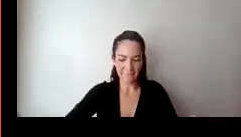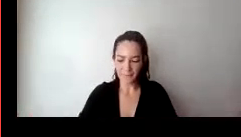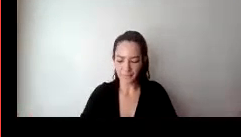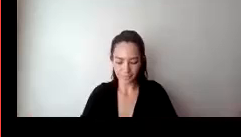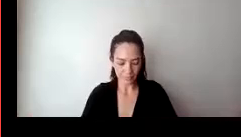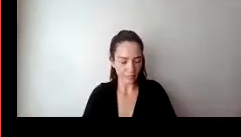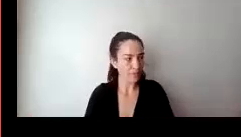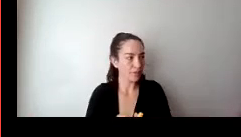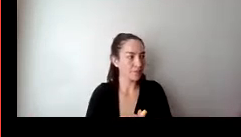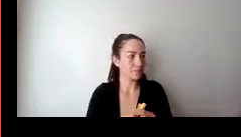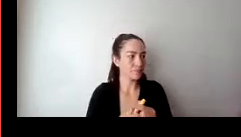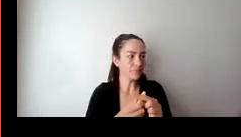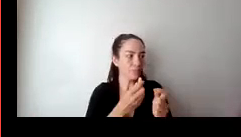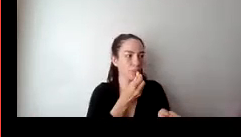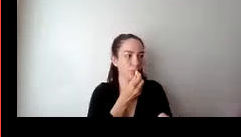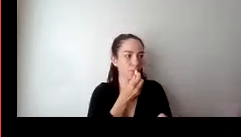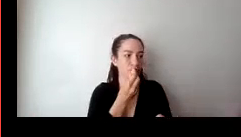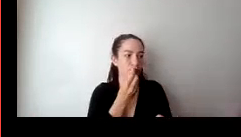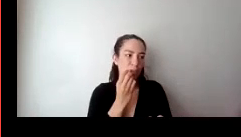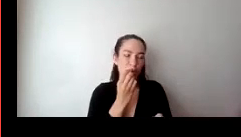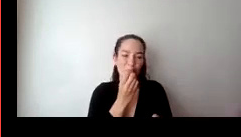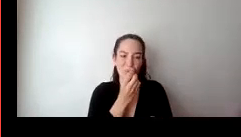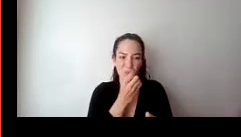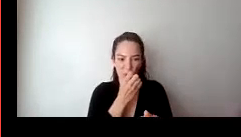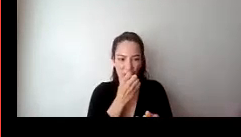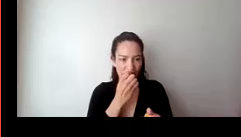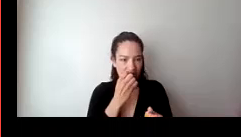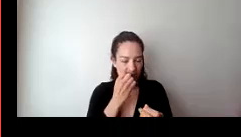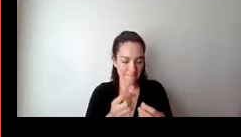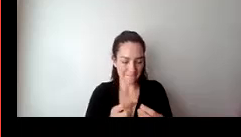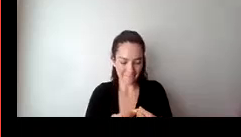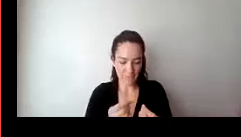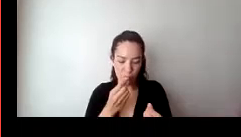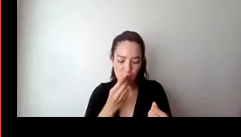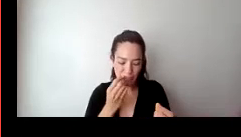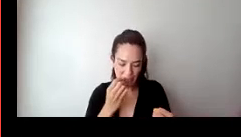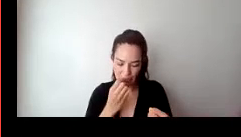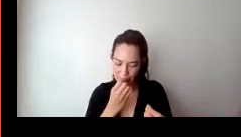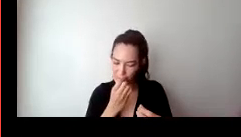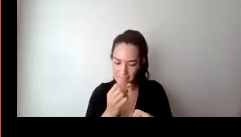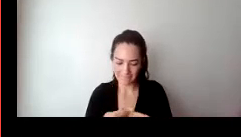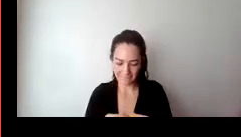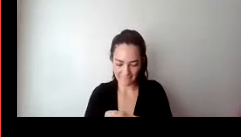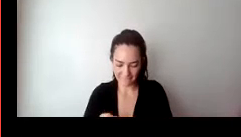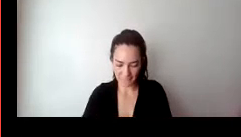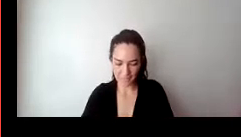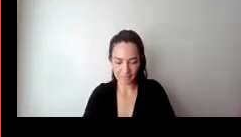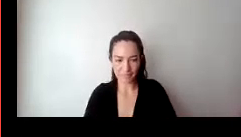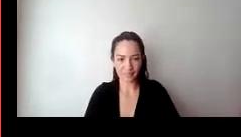around engage. And so I might leave it open for maybe a minute and a half since there's several